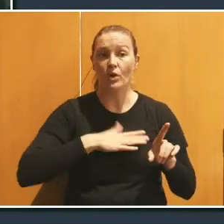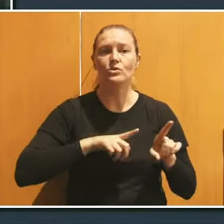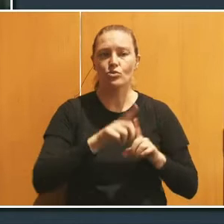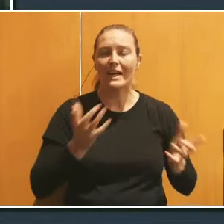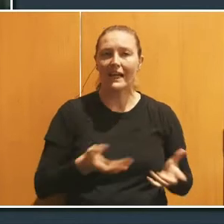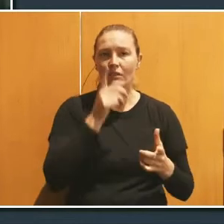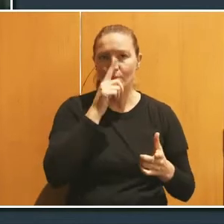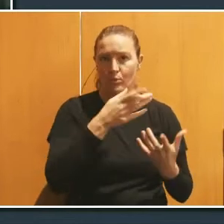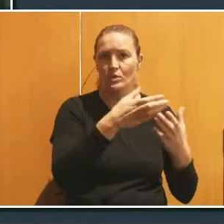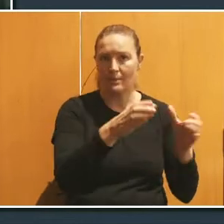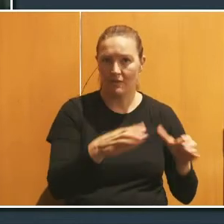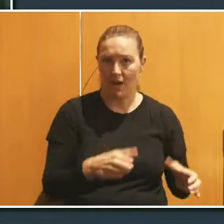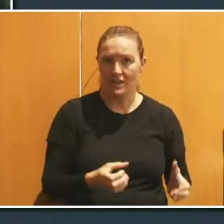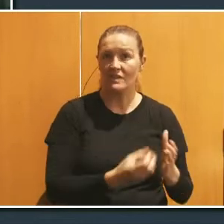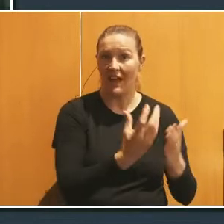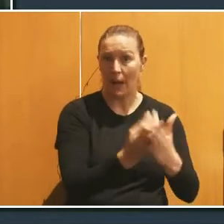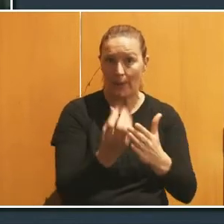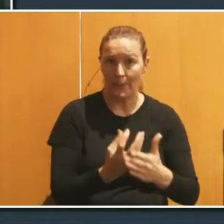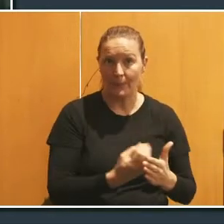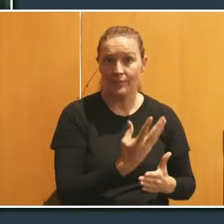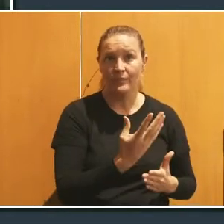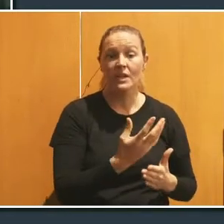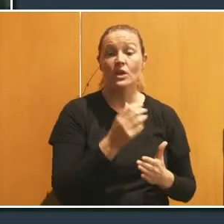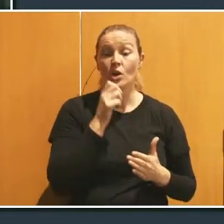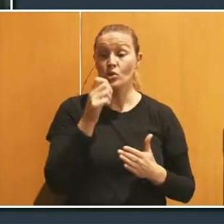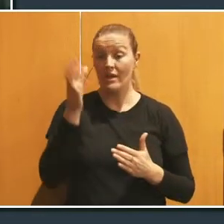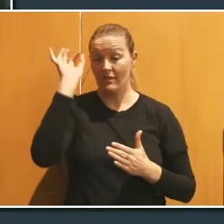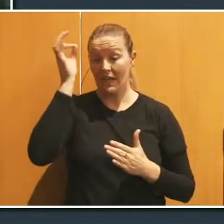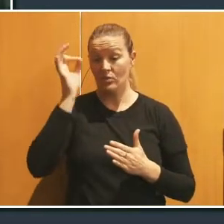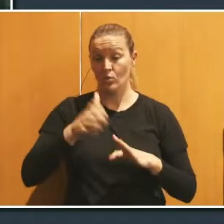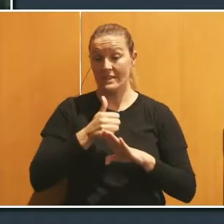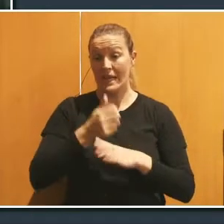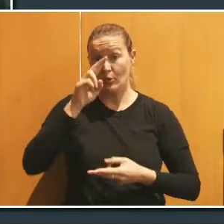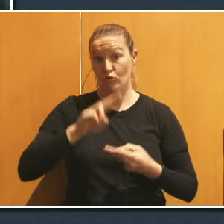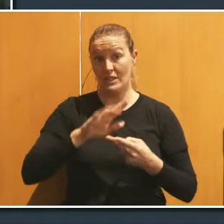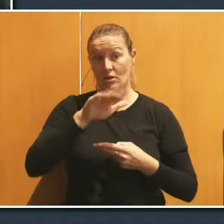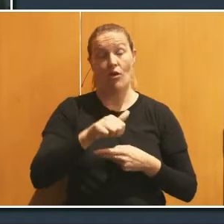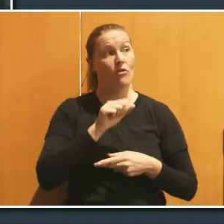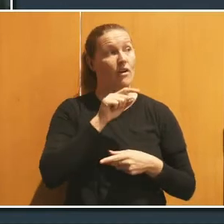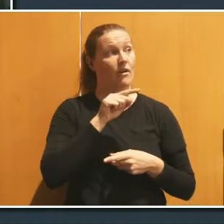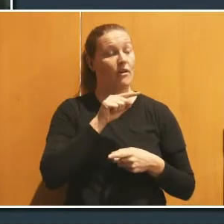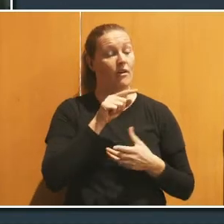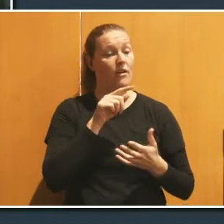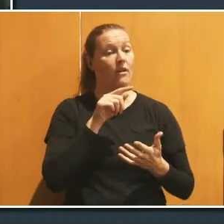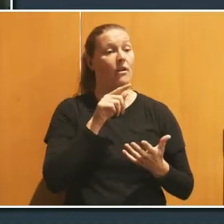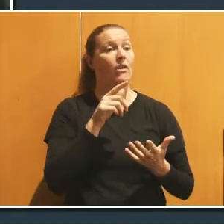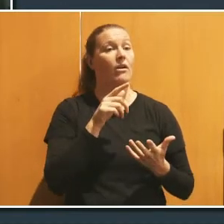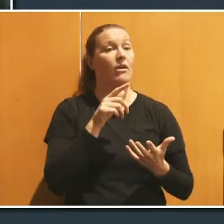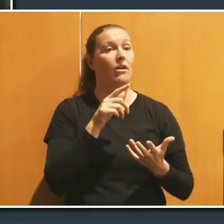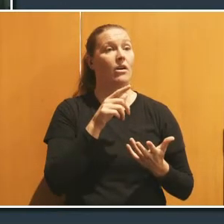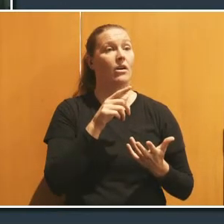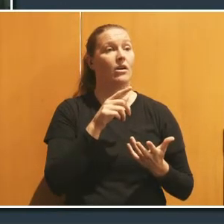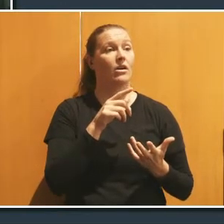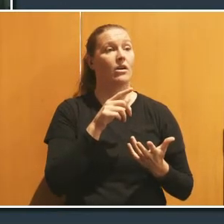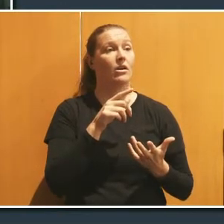And just interested in your view, if council was to introduce a remission around what you're, around the,